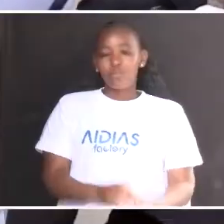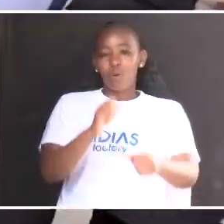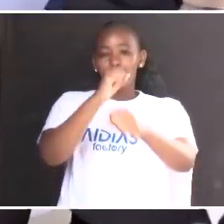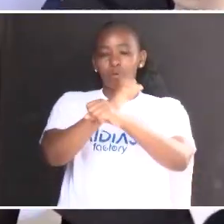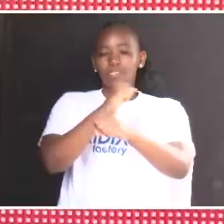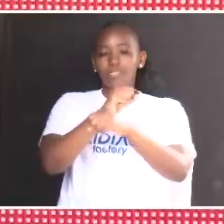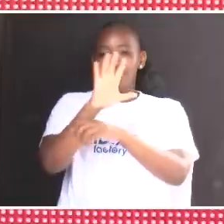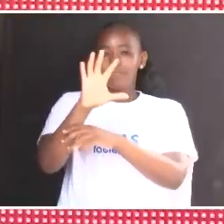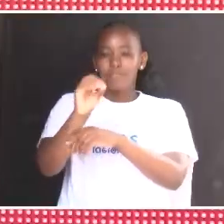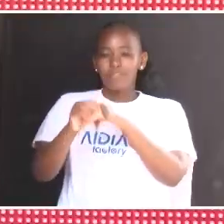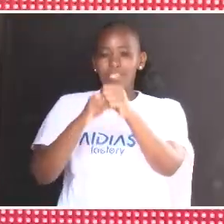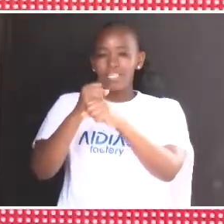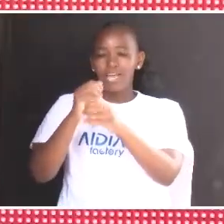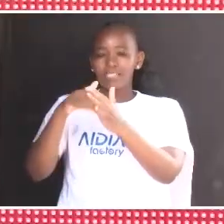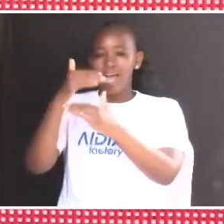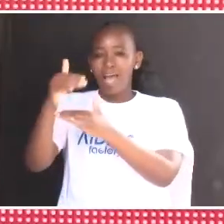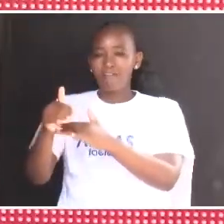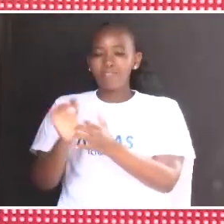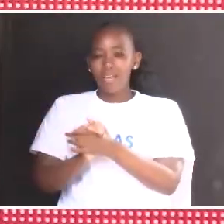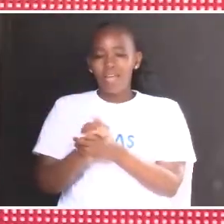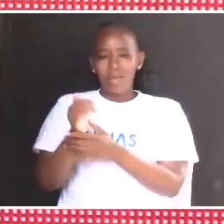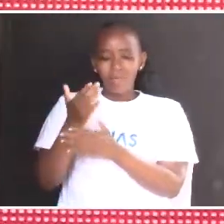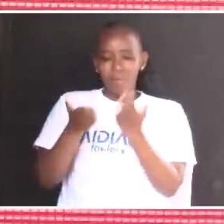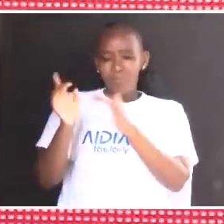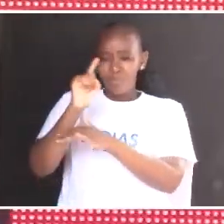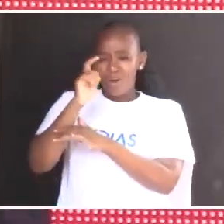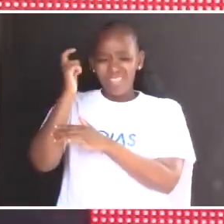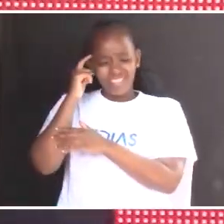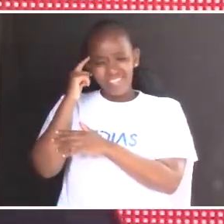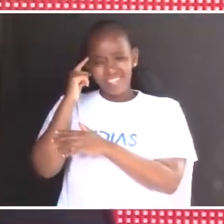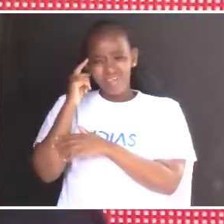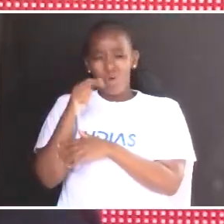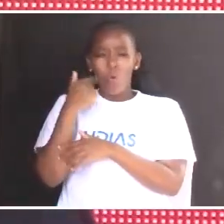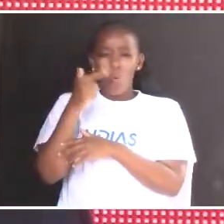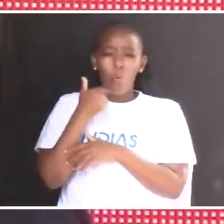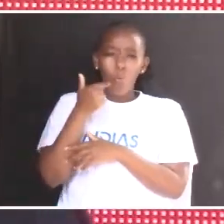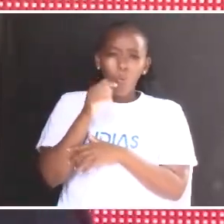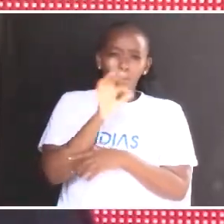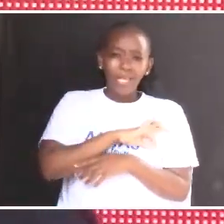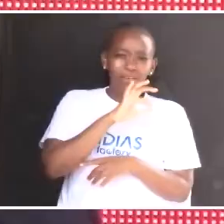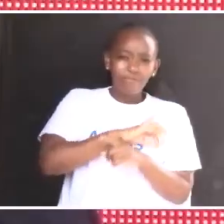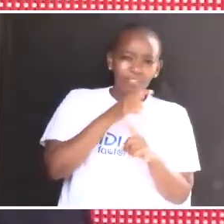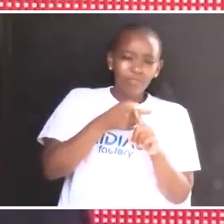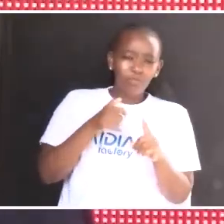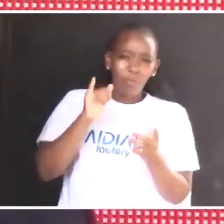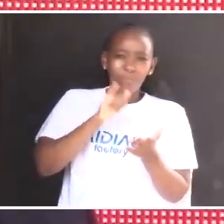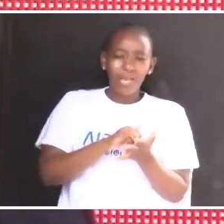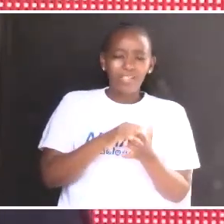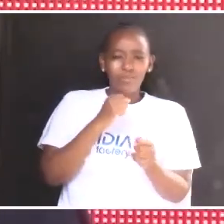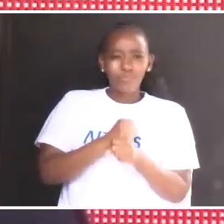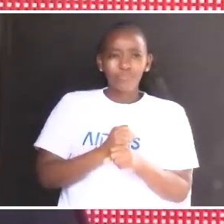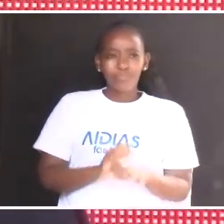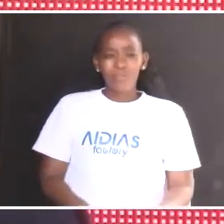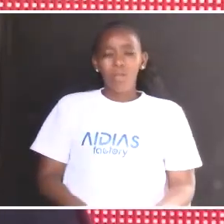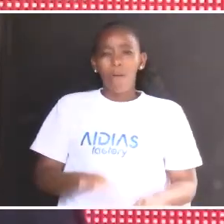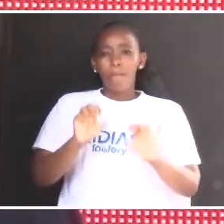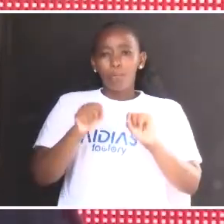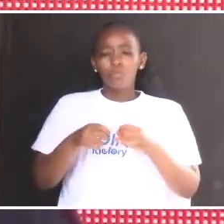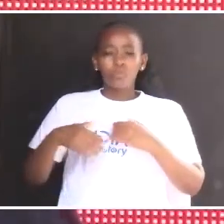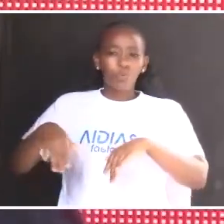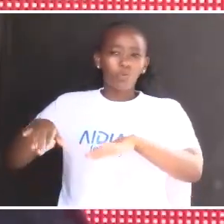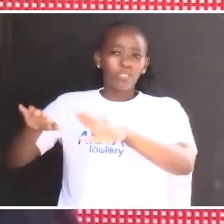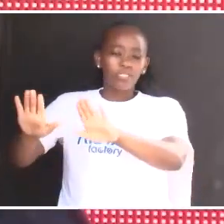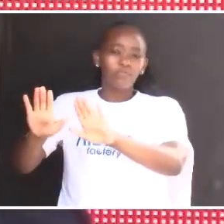that. I know the question in your mind is, then nani anakula hizo pesa? Of course utaweza achia